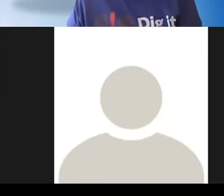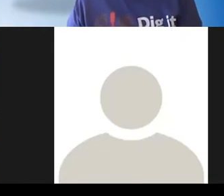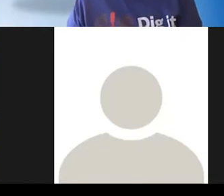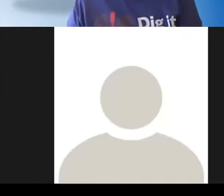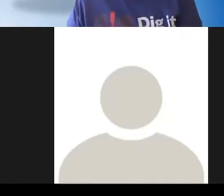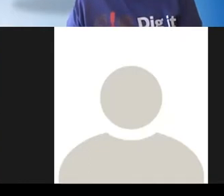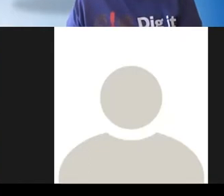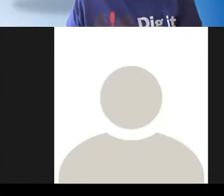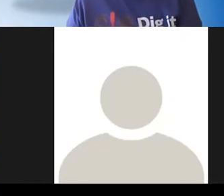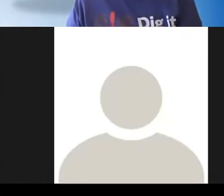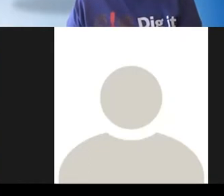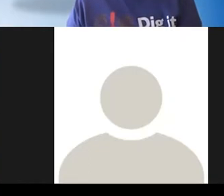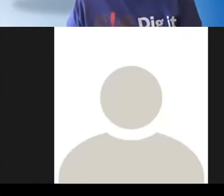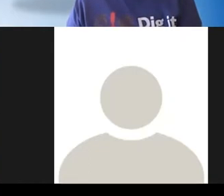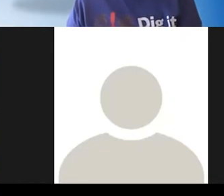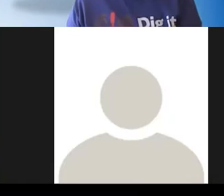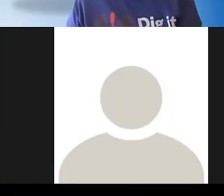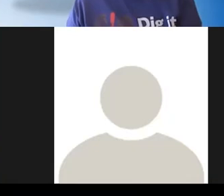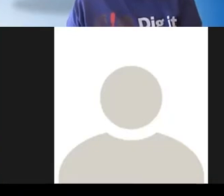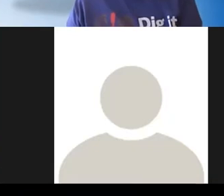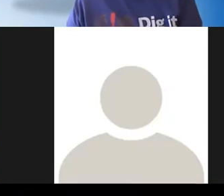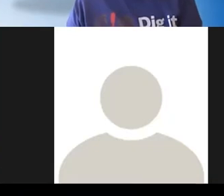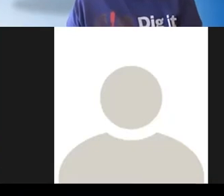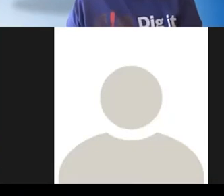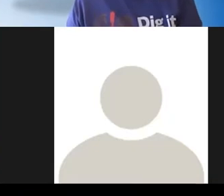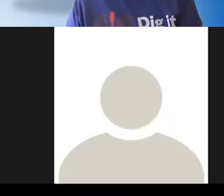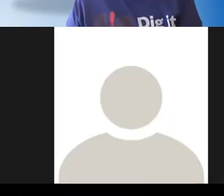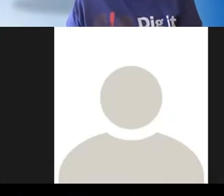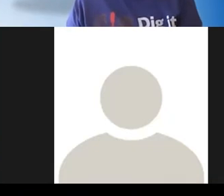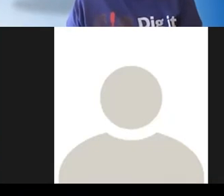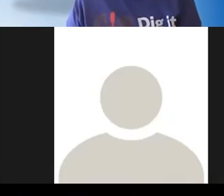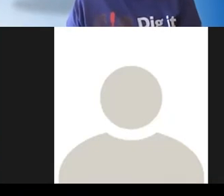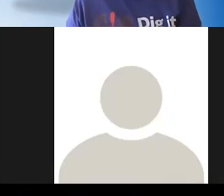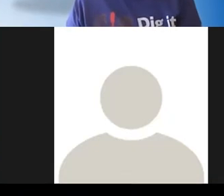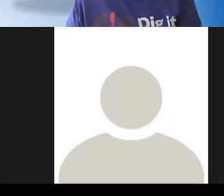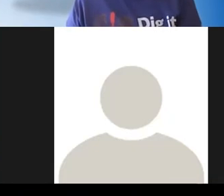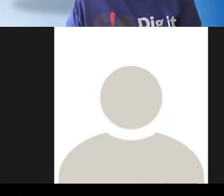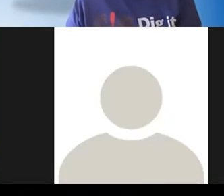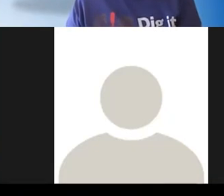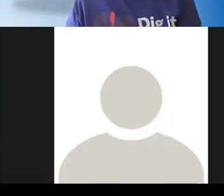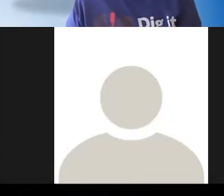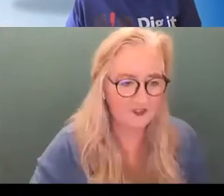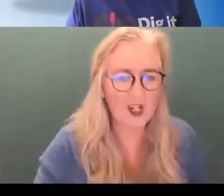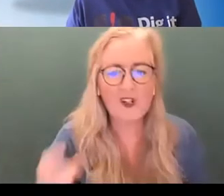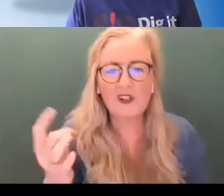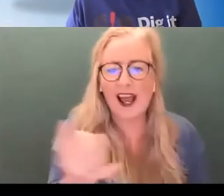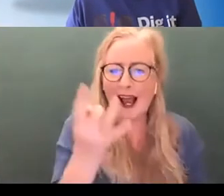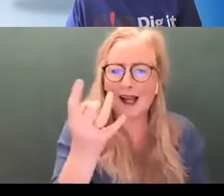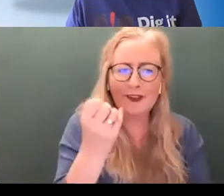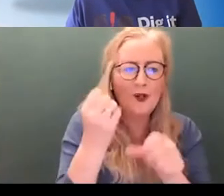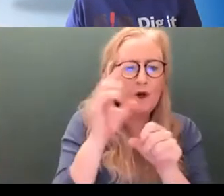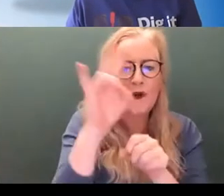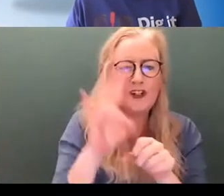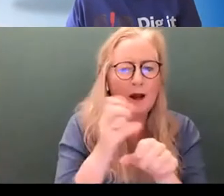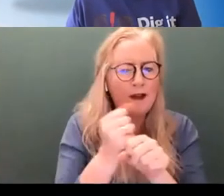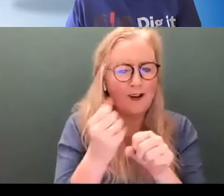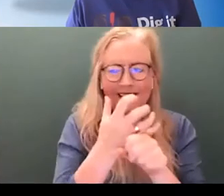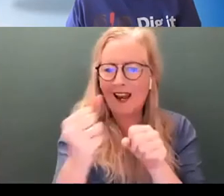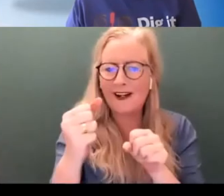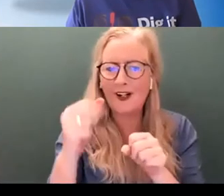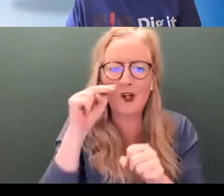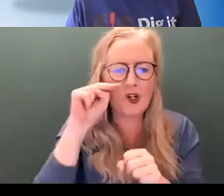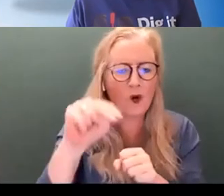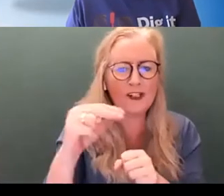For people to go out into the community to find new things to talk about and look at, to ask questions about things they've never noticed before